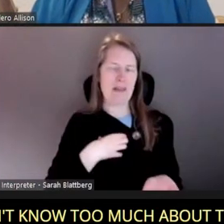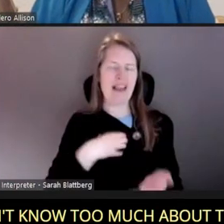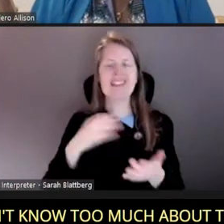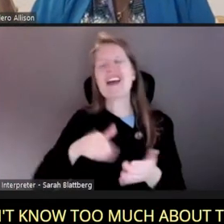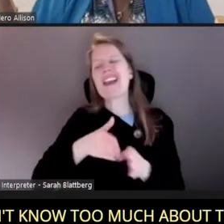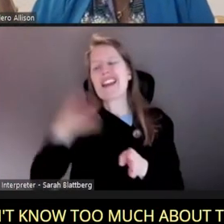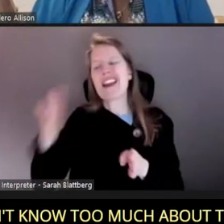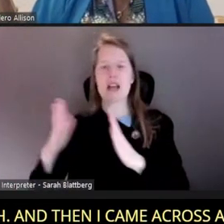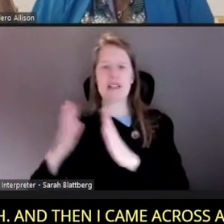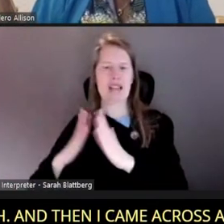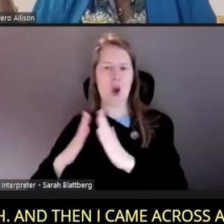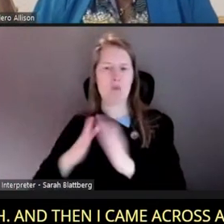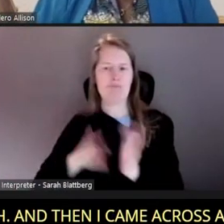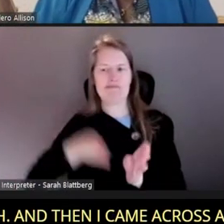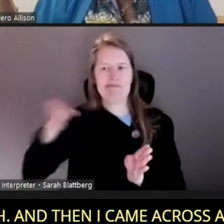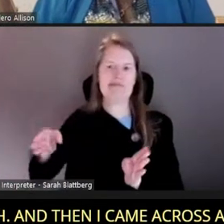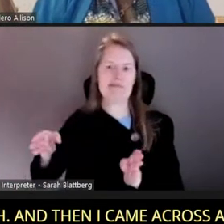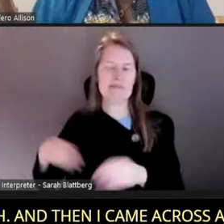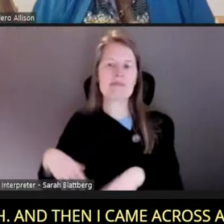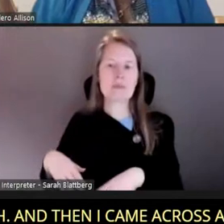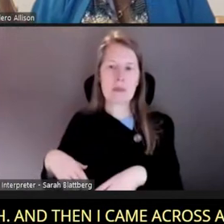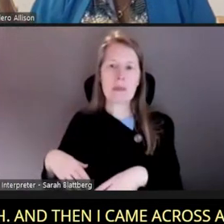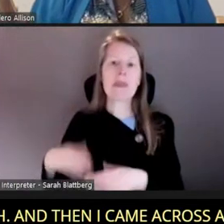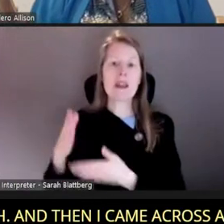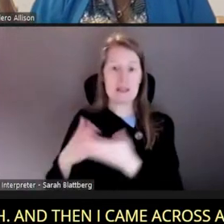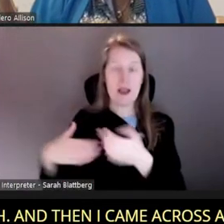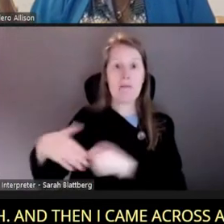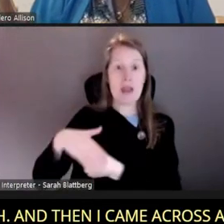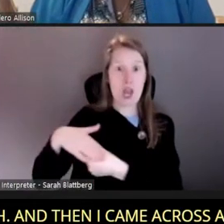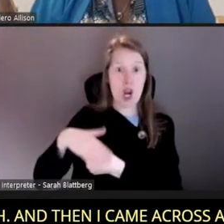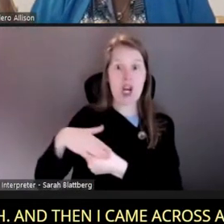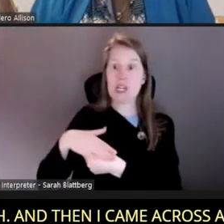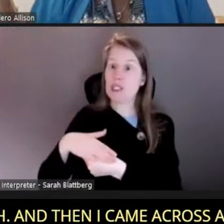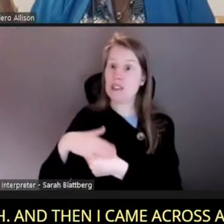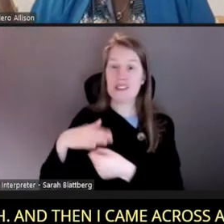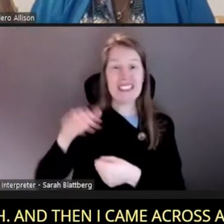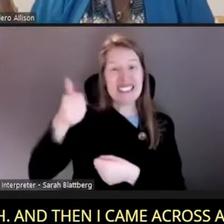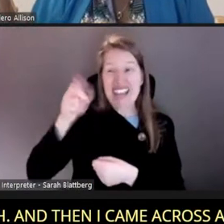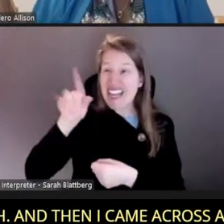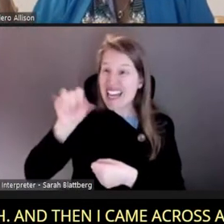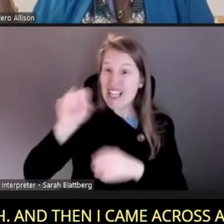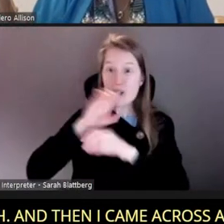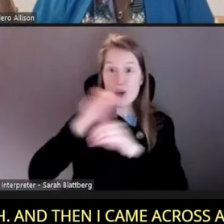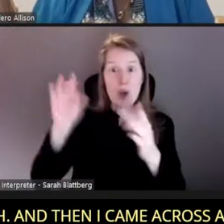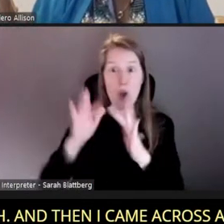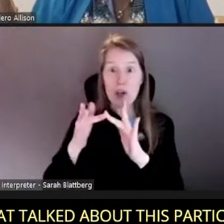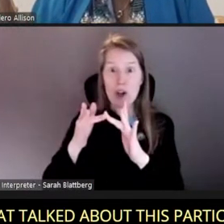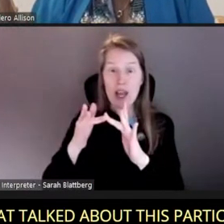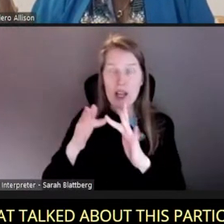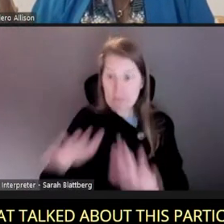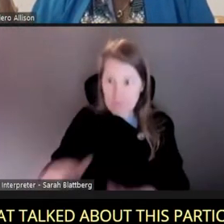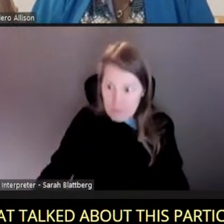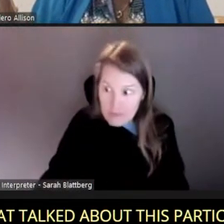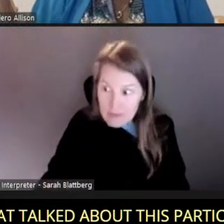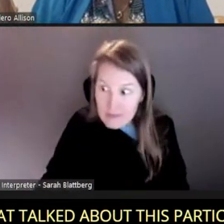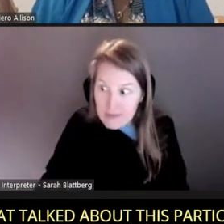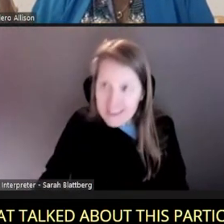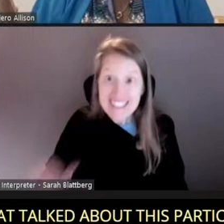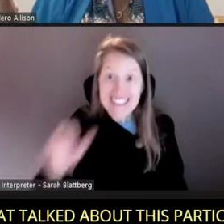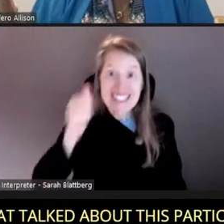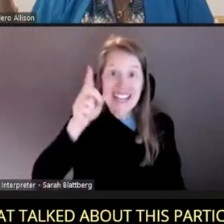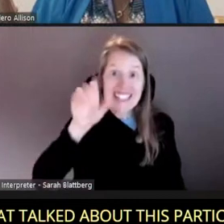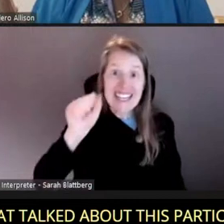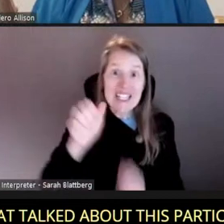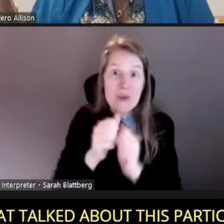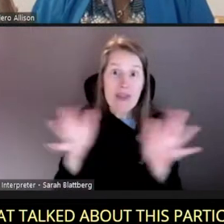us because certain neighborhoods had been out of internet for 10 days. I cannot imagine being out with for 10 days.